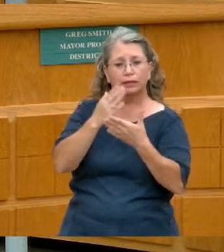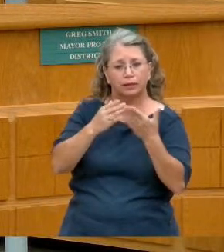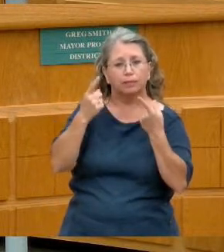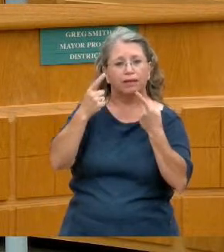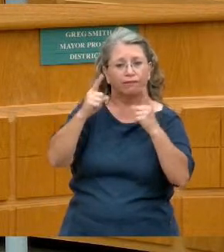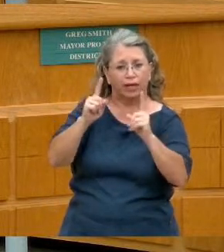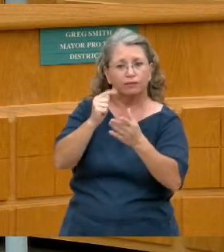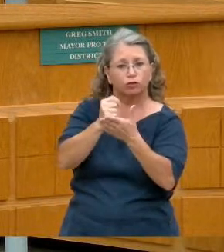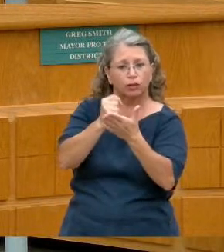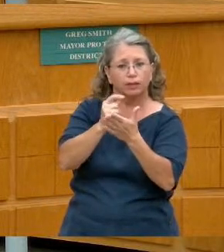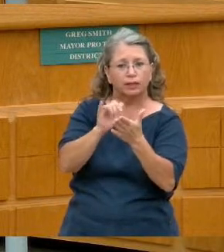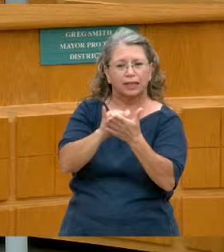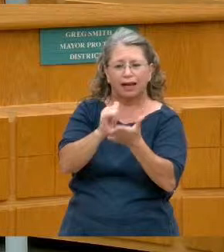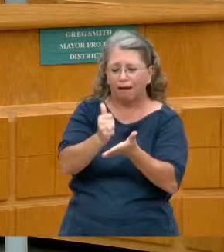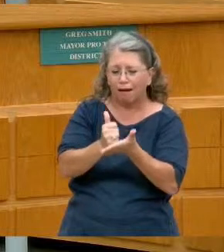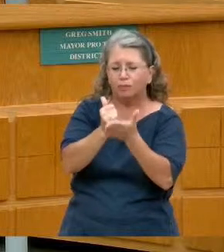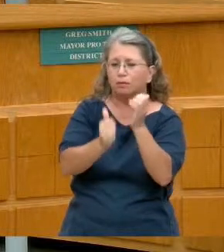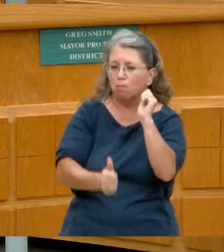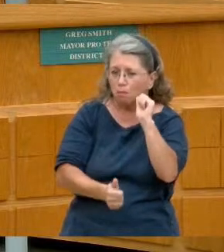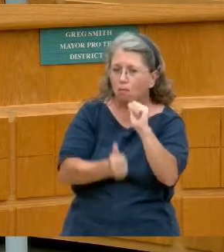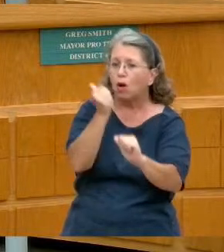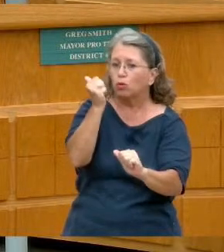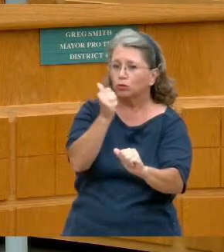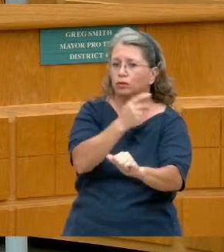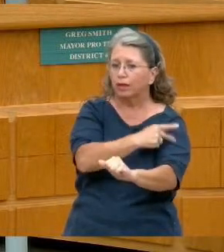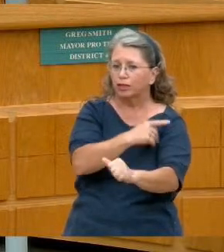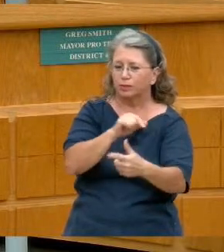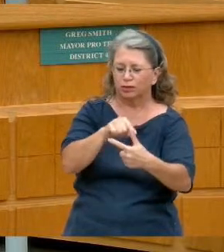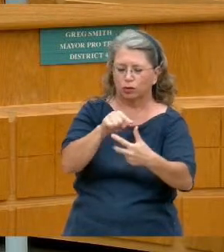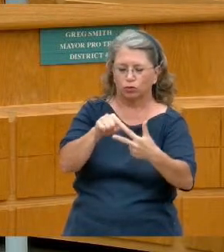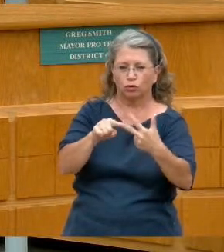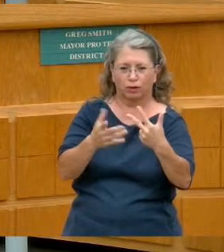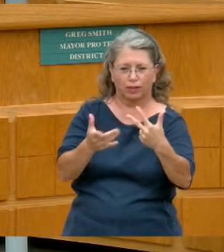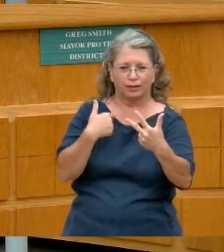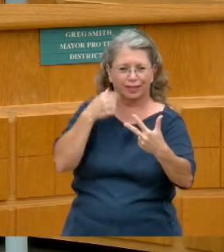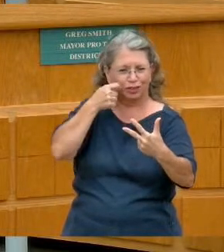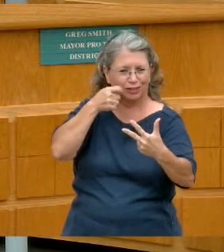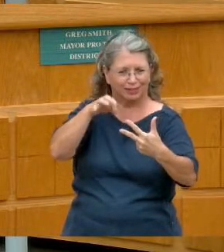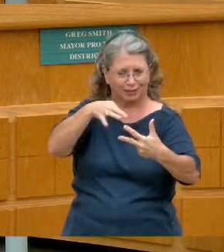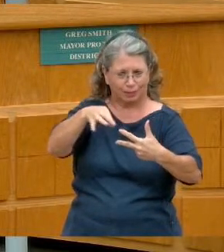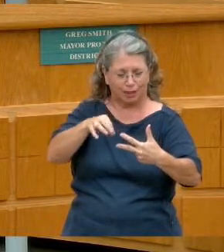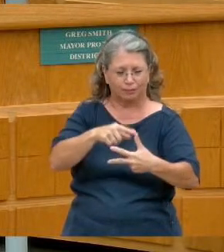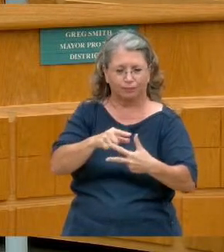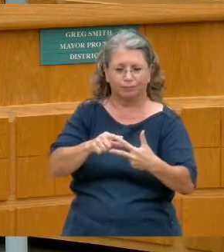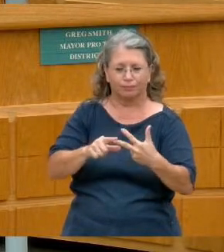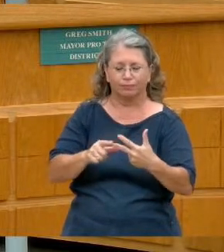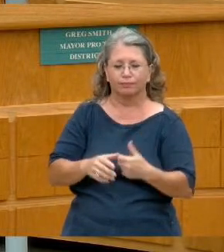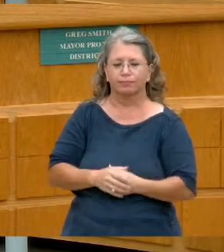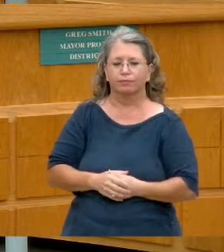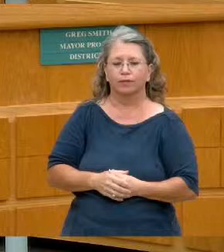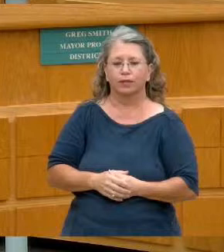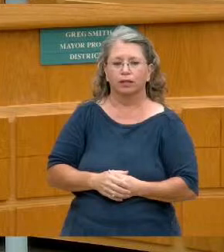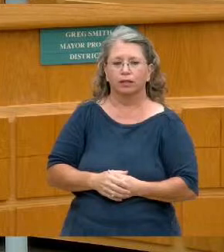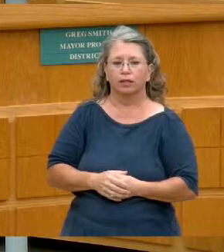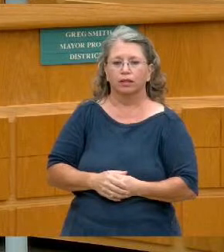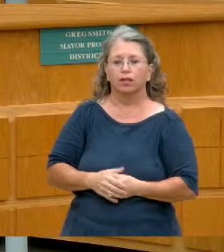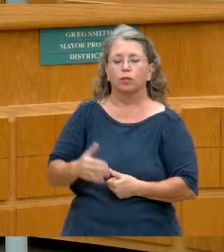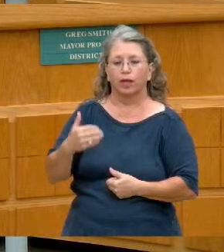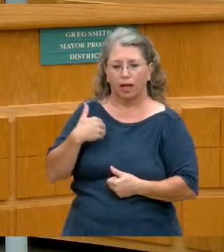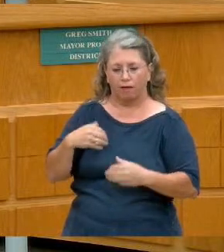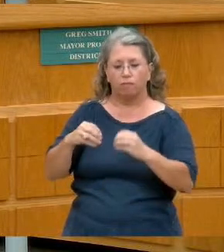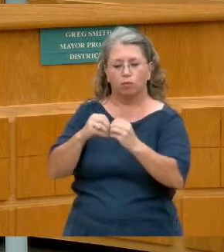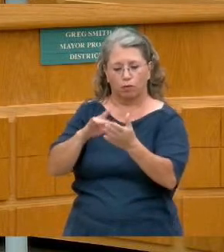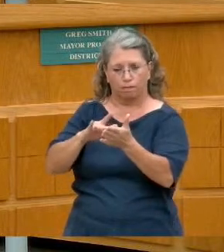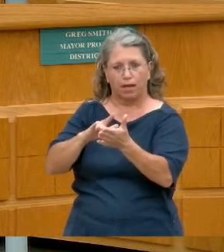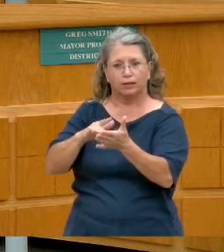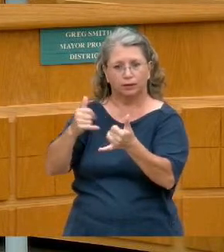in majority of our patients, the 3 treatment options I just told you, and we have more remdesivir available, thanks